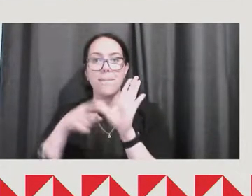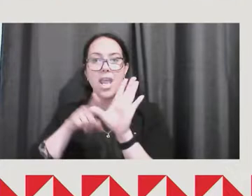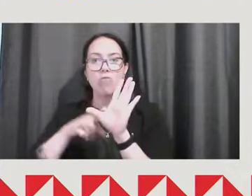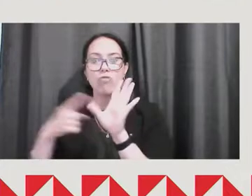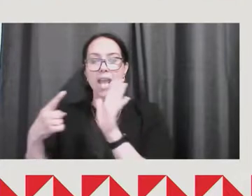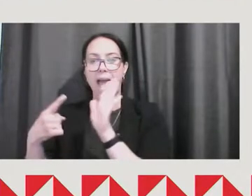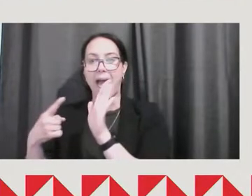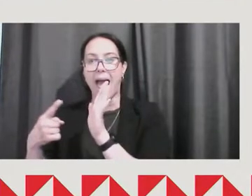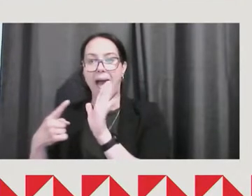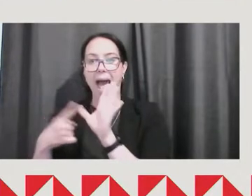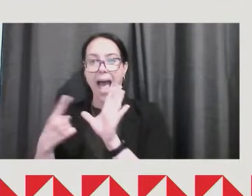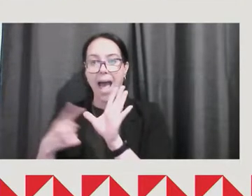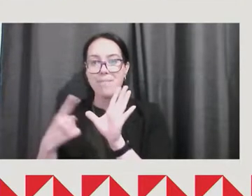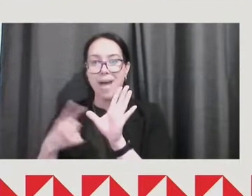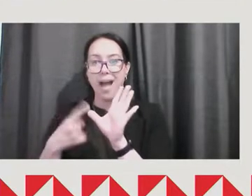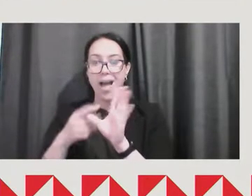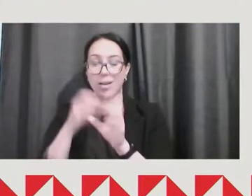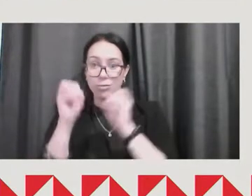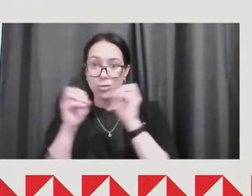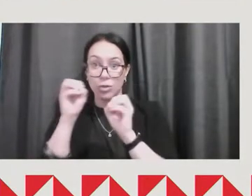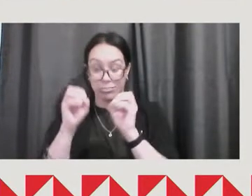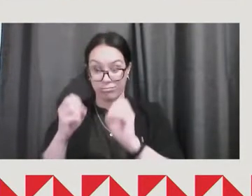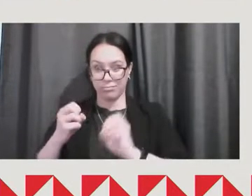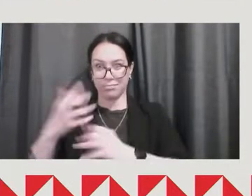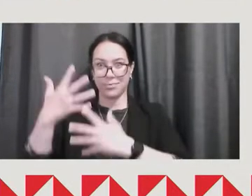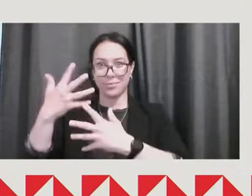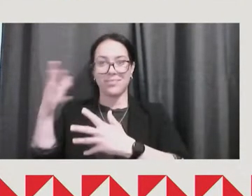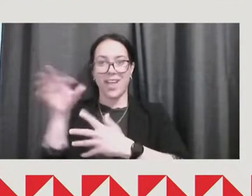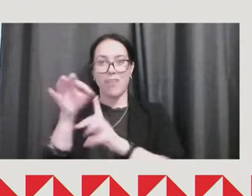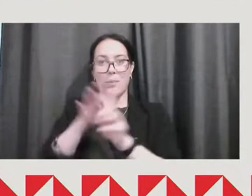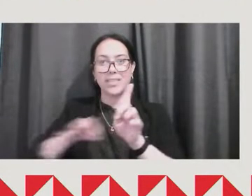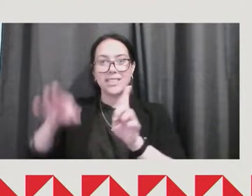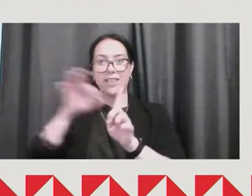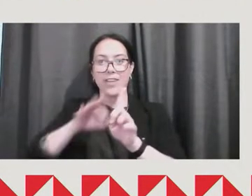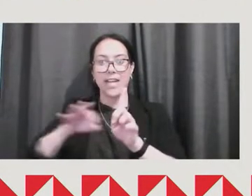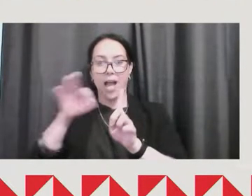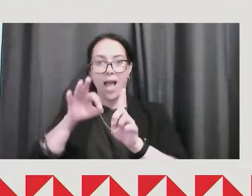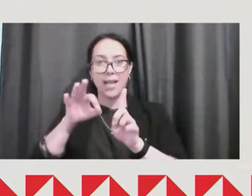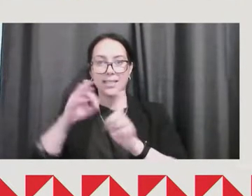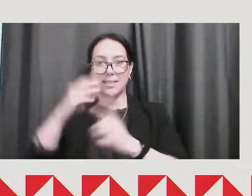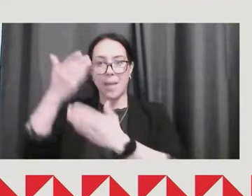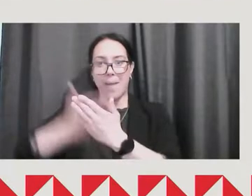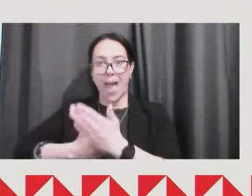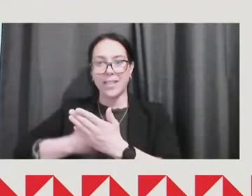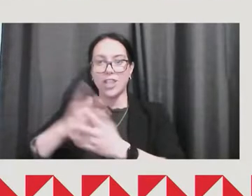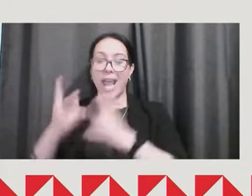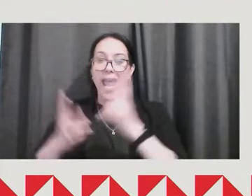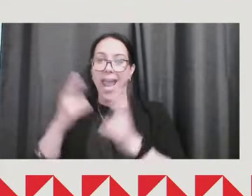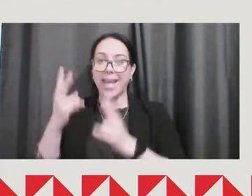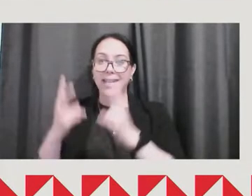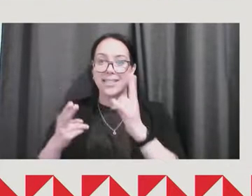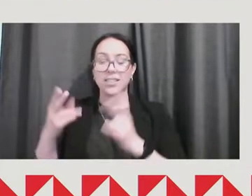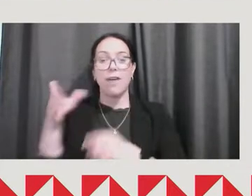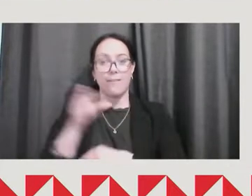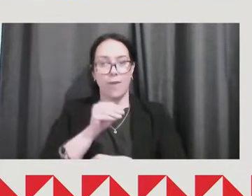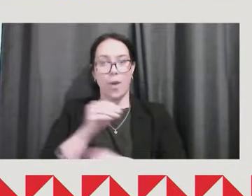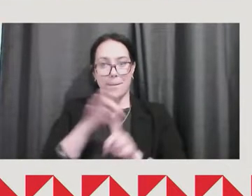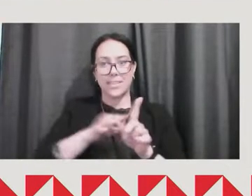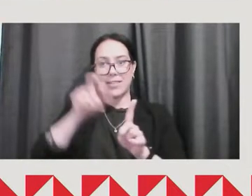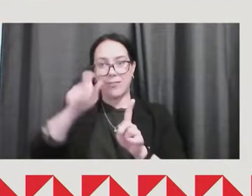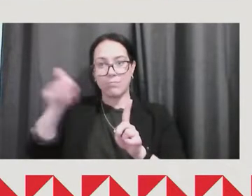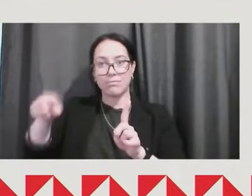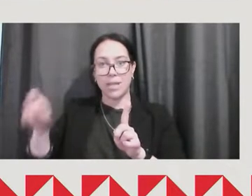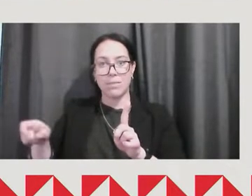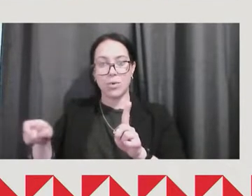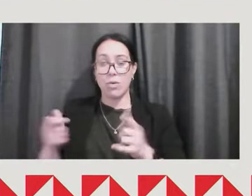Wikipedia page fully created by Pacifica people edited by Pacifica people and now that our people are Global in